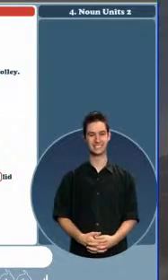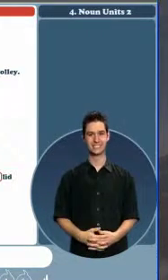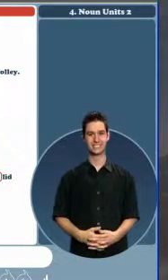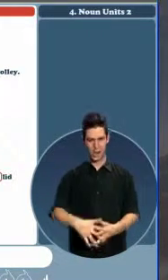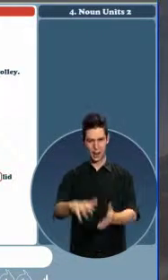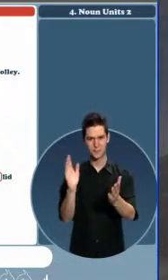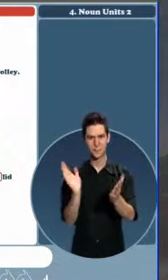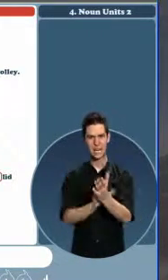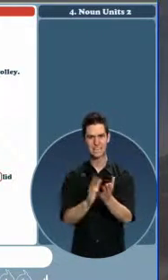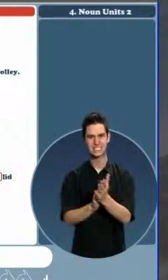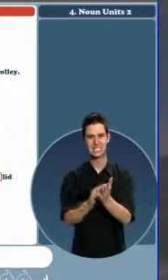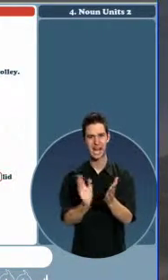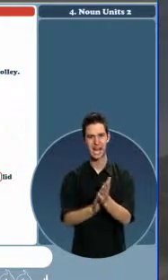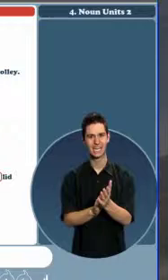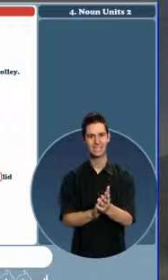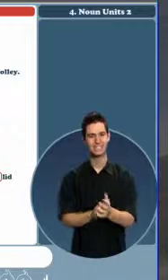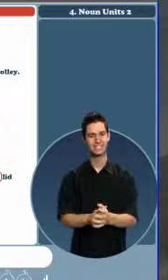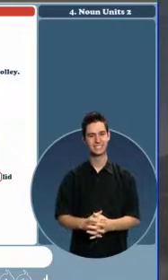Fantastic.